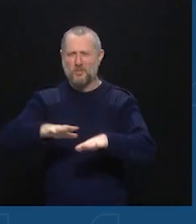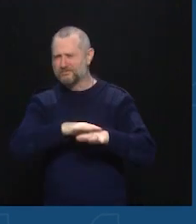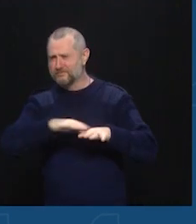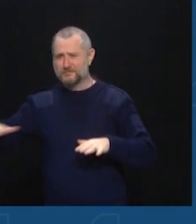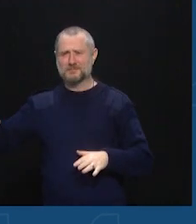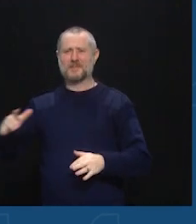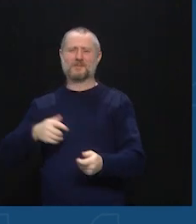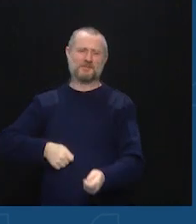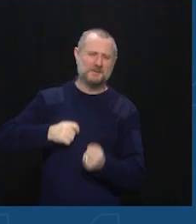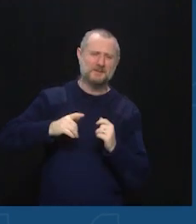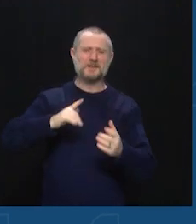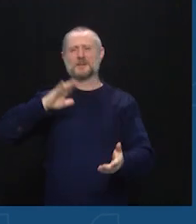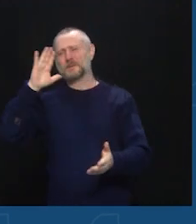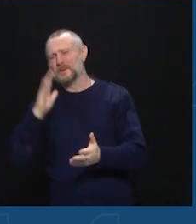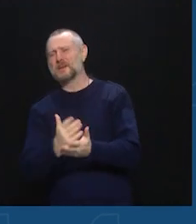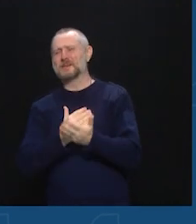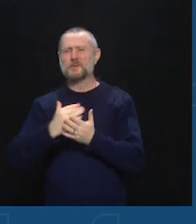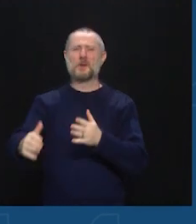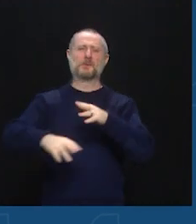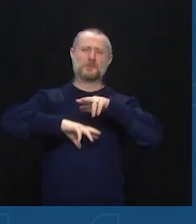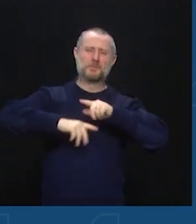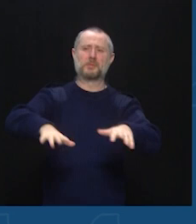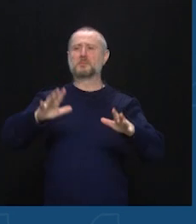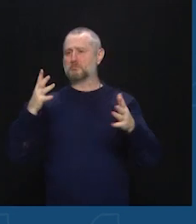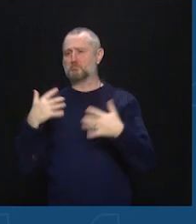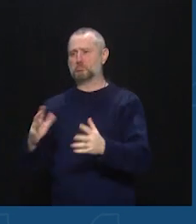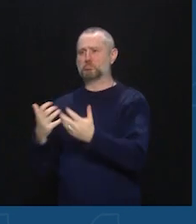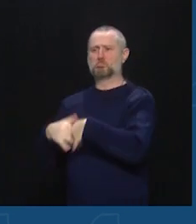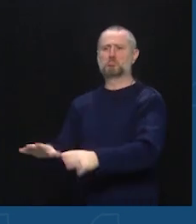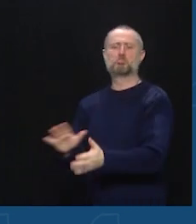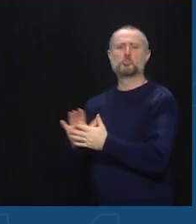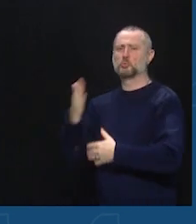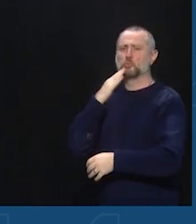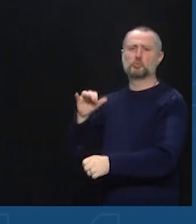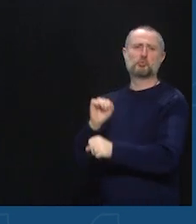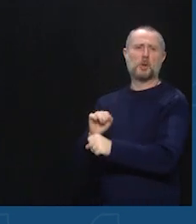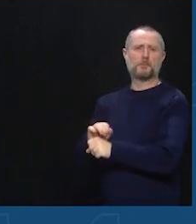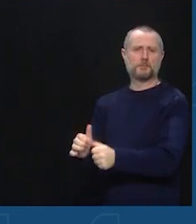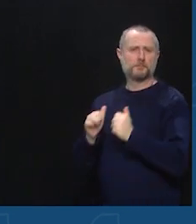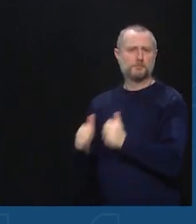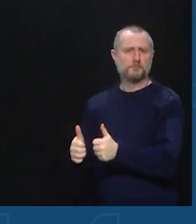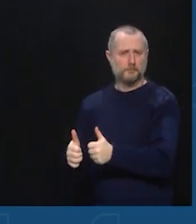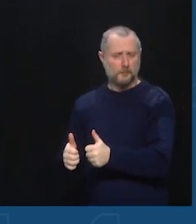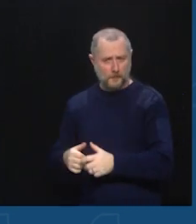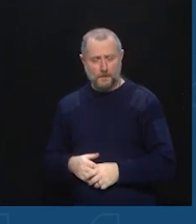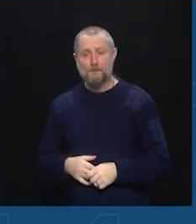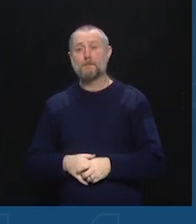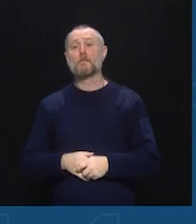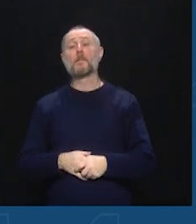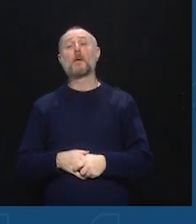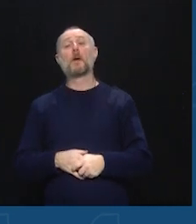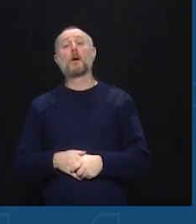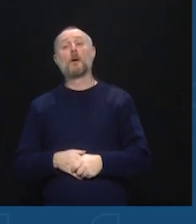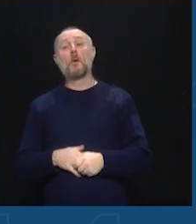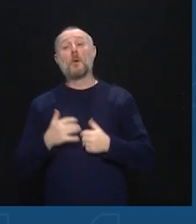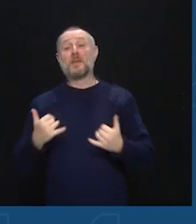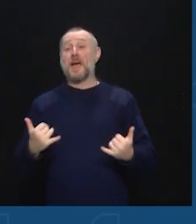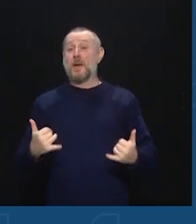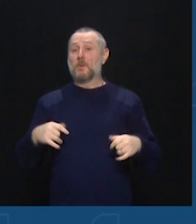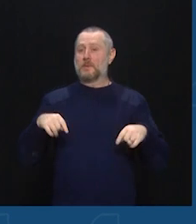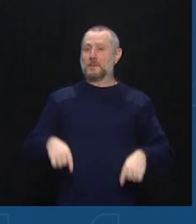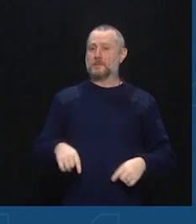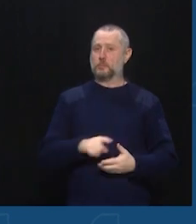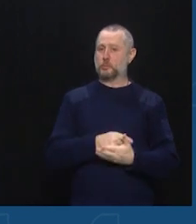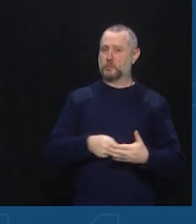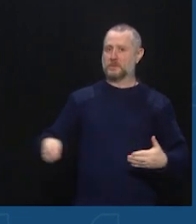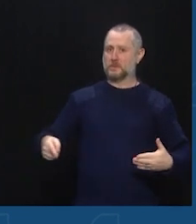out, and they did a great job. Everybody worked together, got it all done. And this week, we're